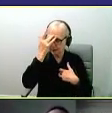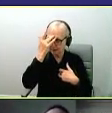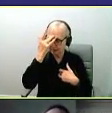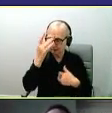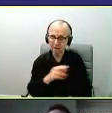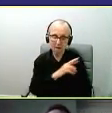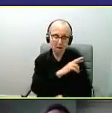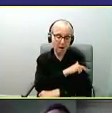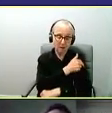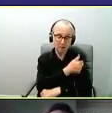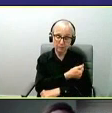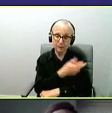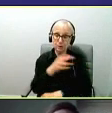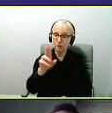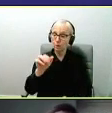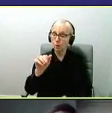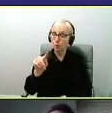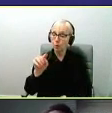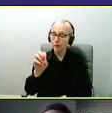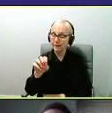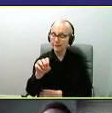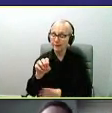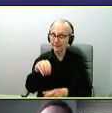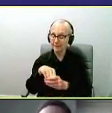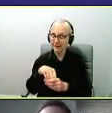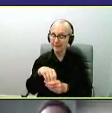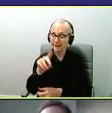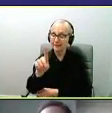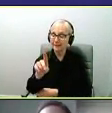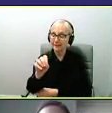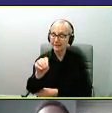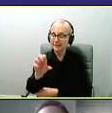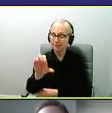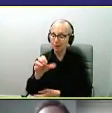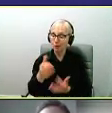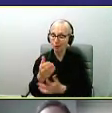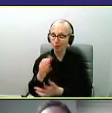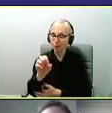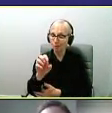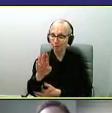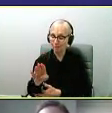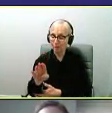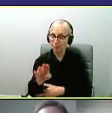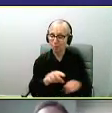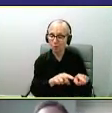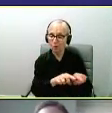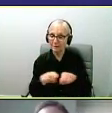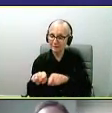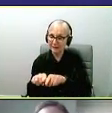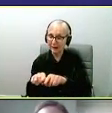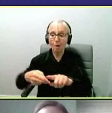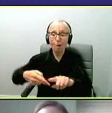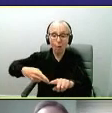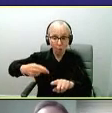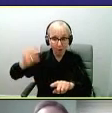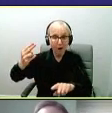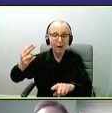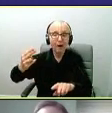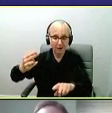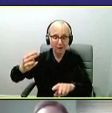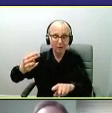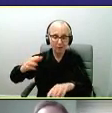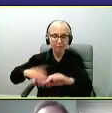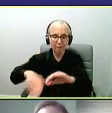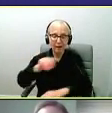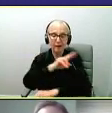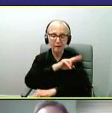through February of this last year for Omicron were as high or higher than the